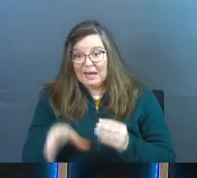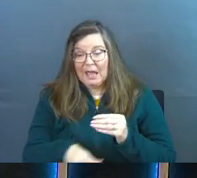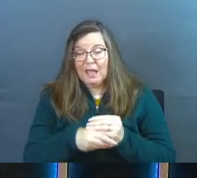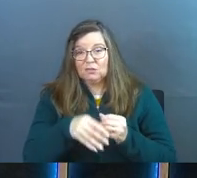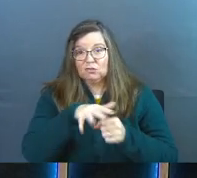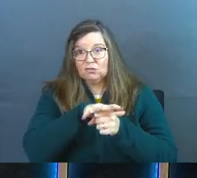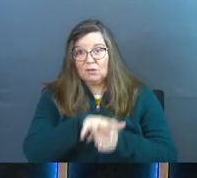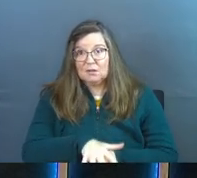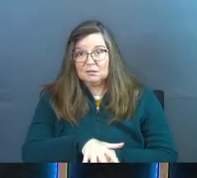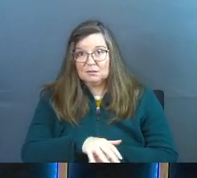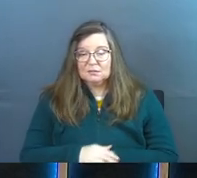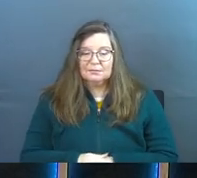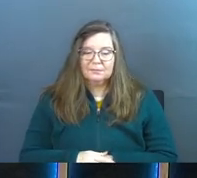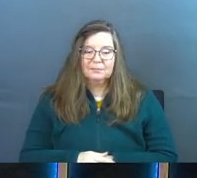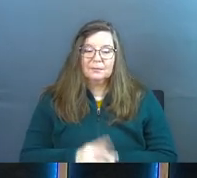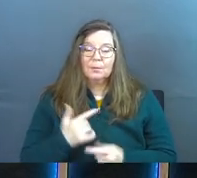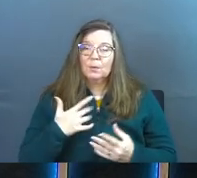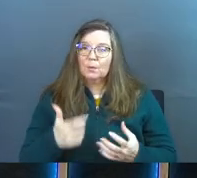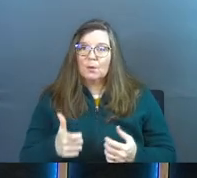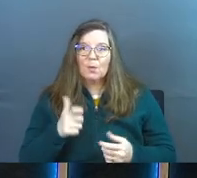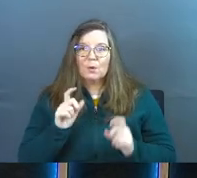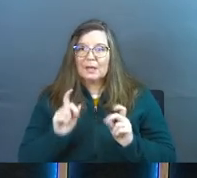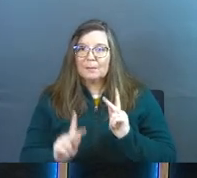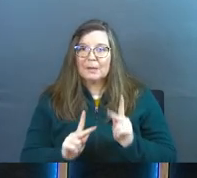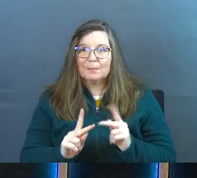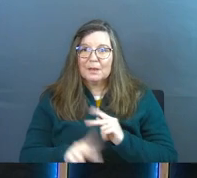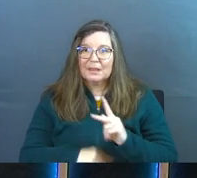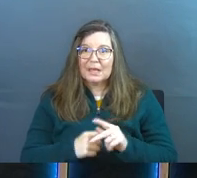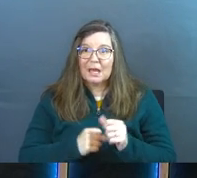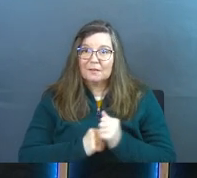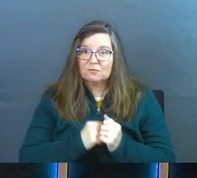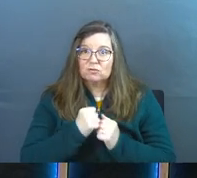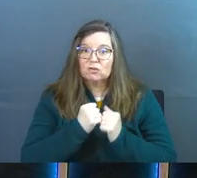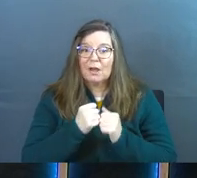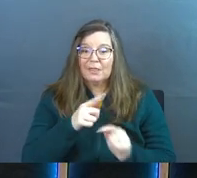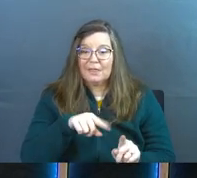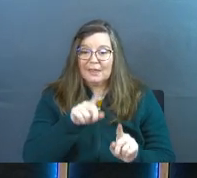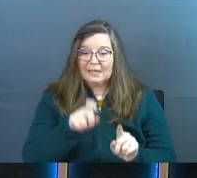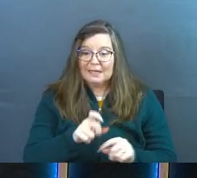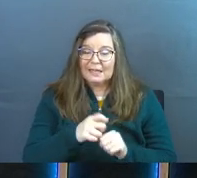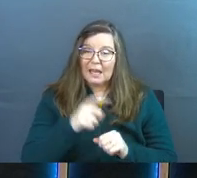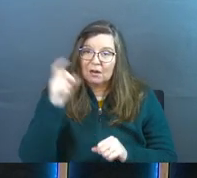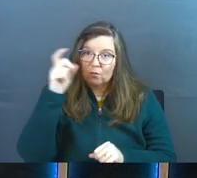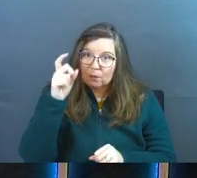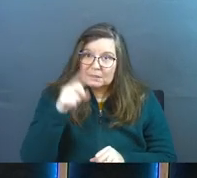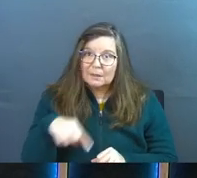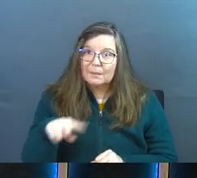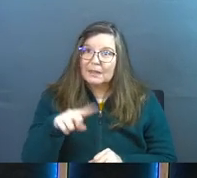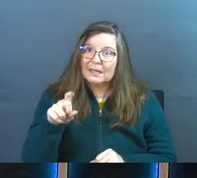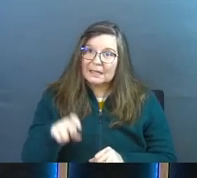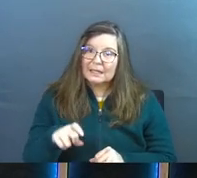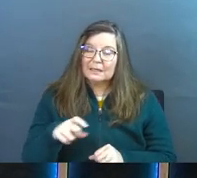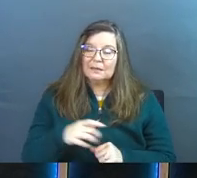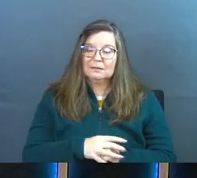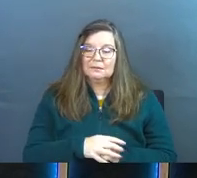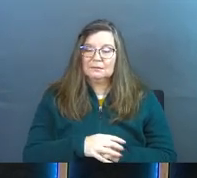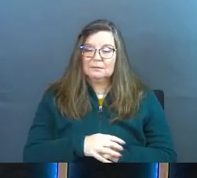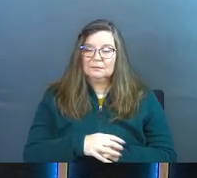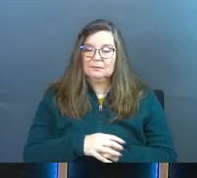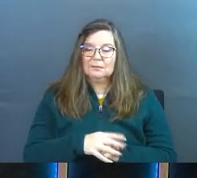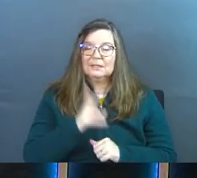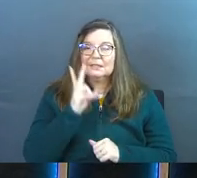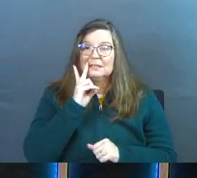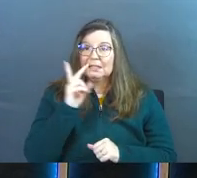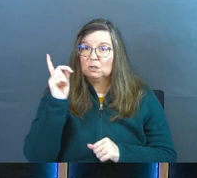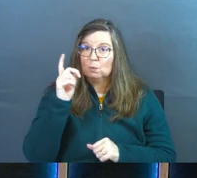stress. But we won't give people the kind of structure that they need, the kind of wisdom that they need.